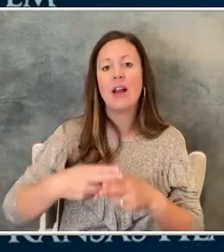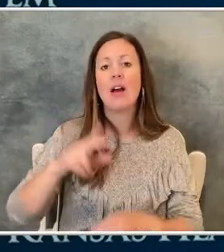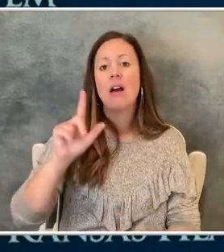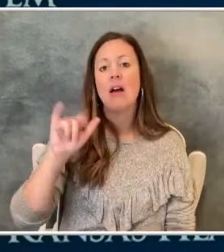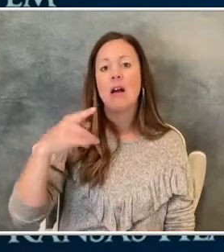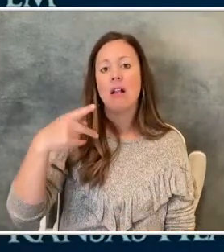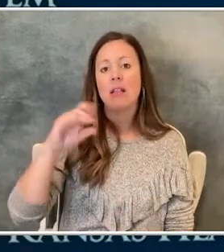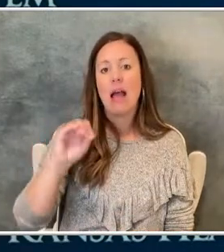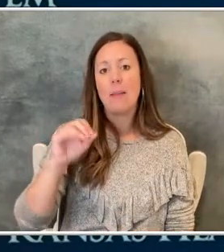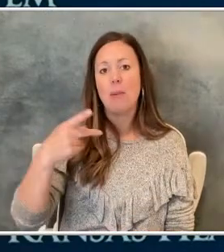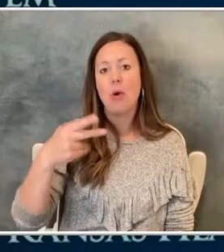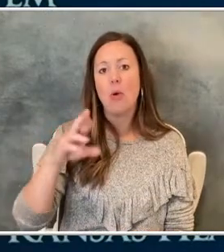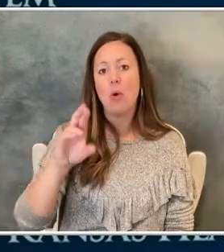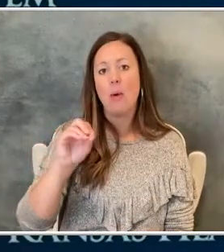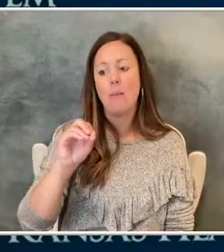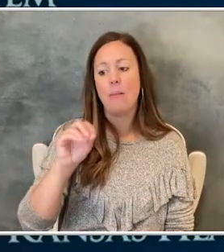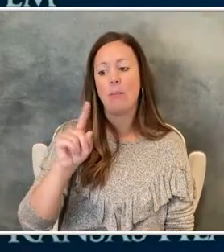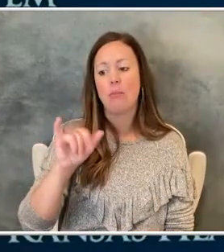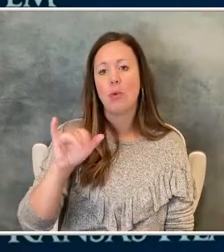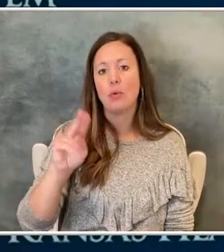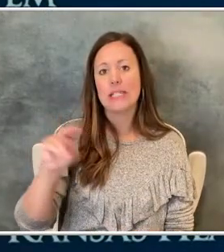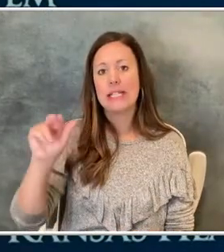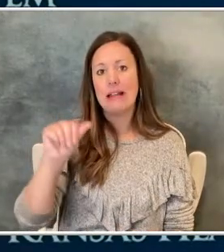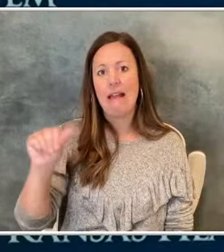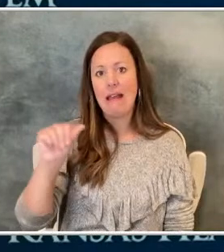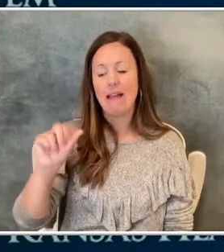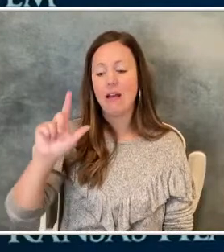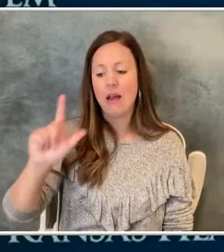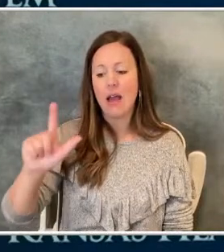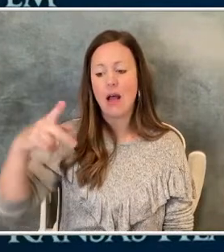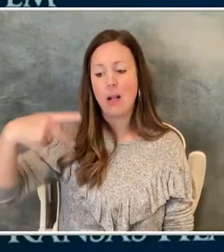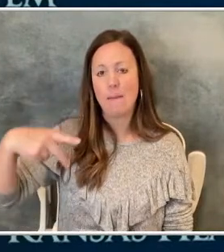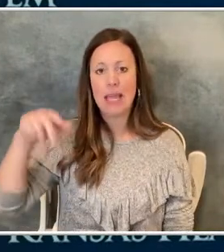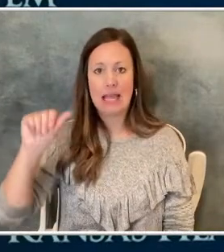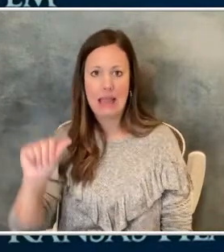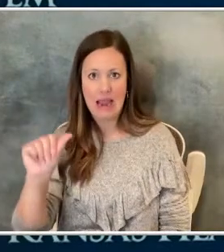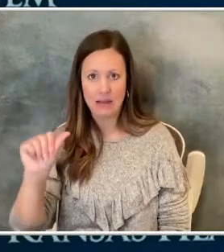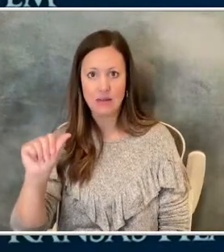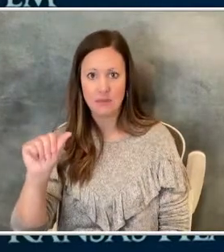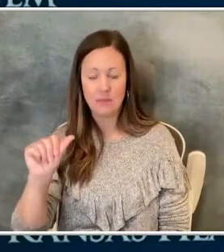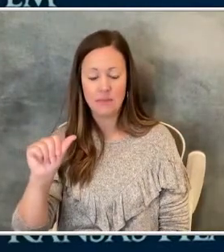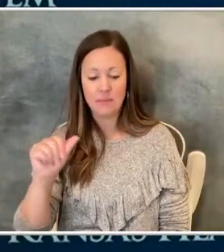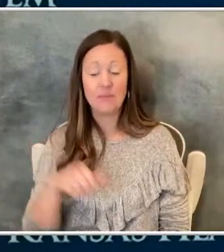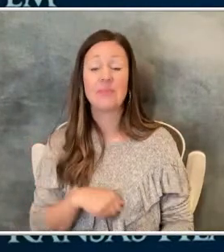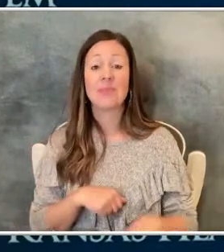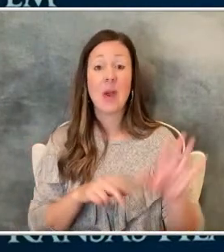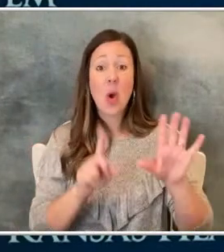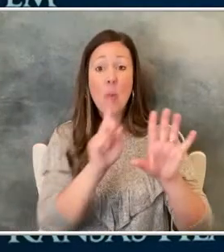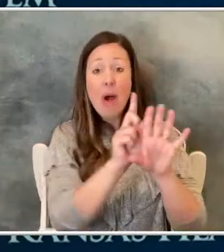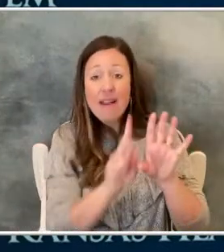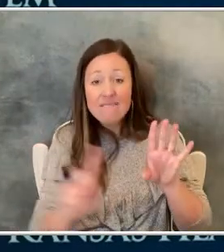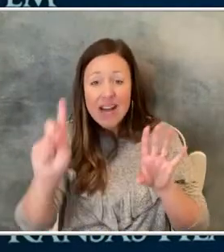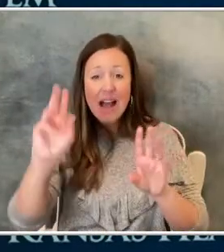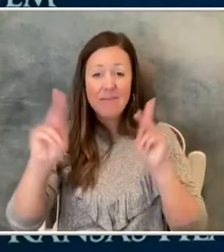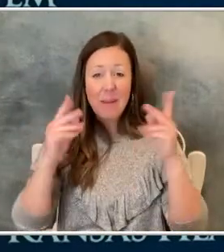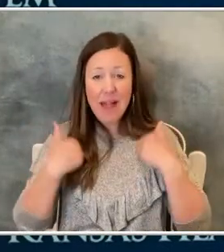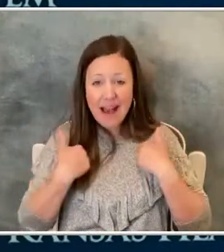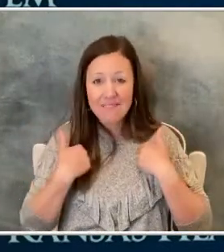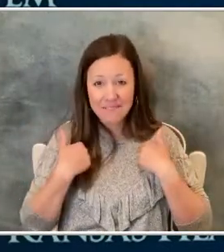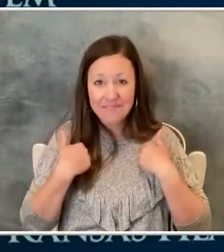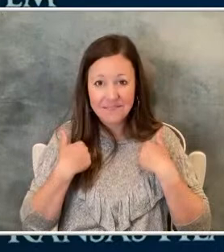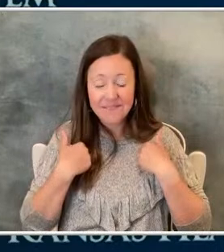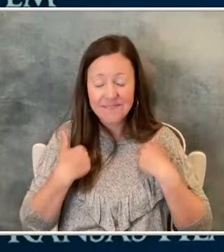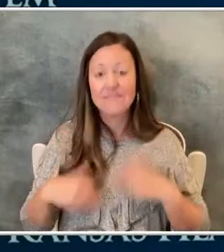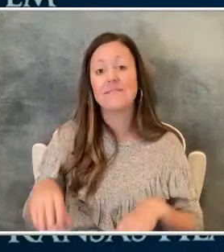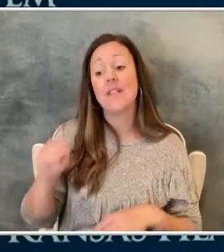or LP(a). And that's not found in 1 in 250. It's found in 1 in 5. Really? In an African American